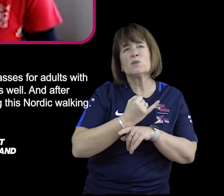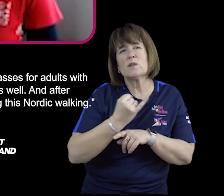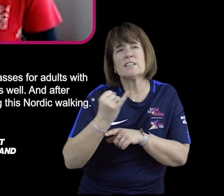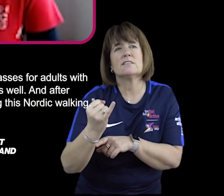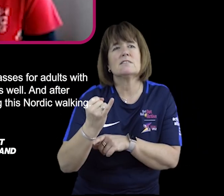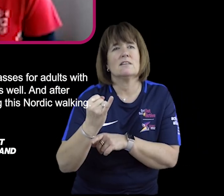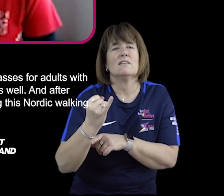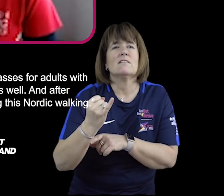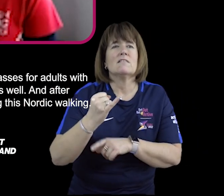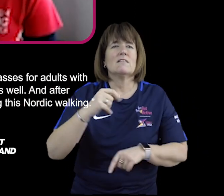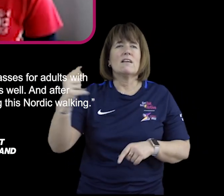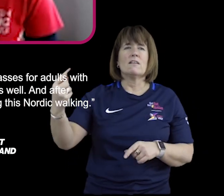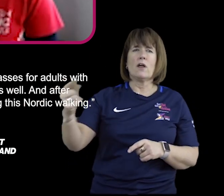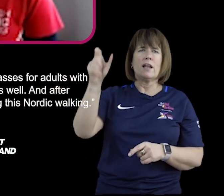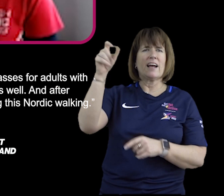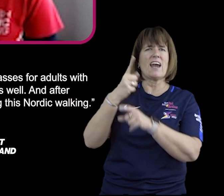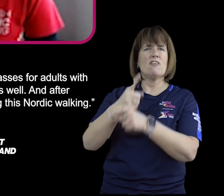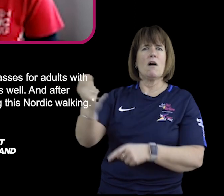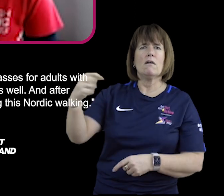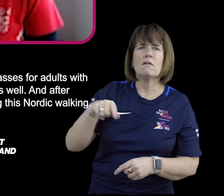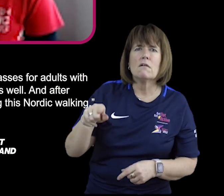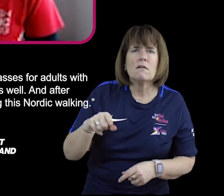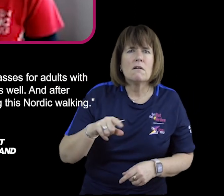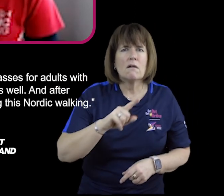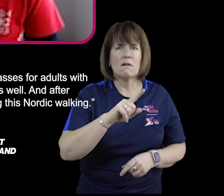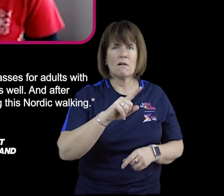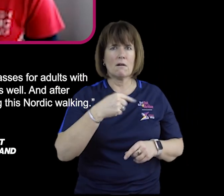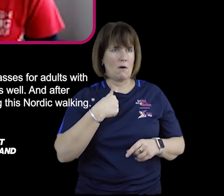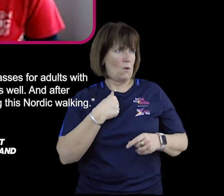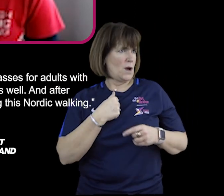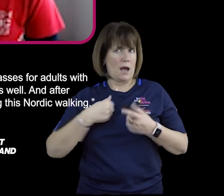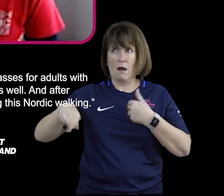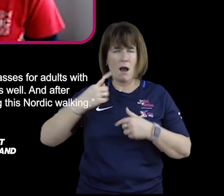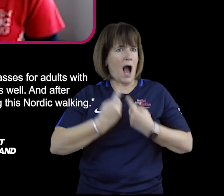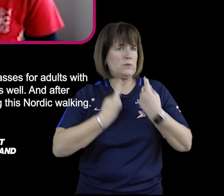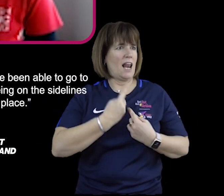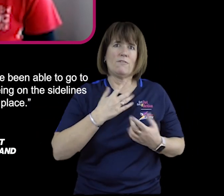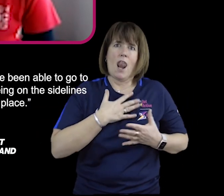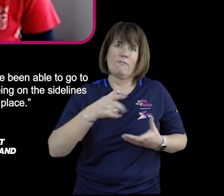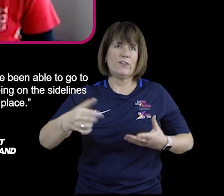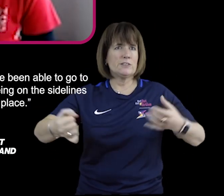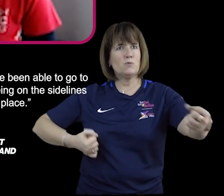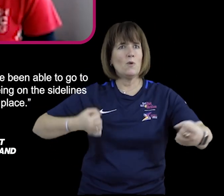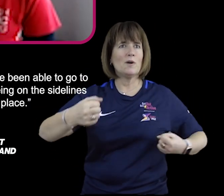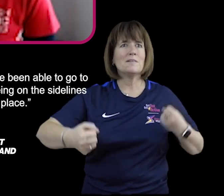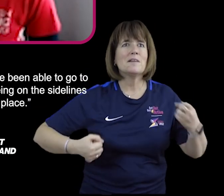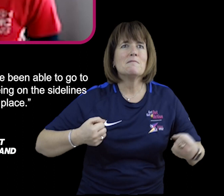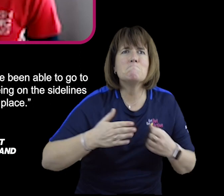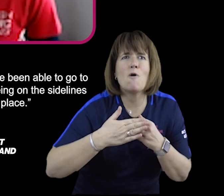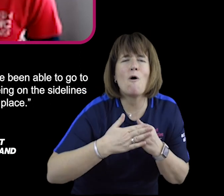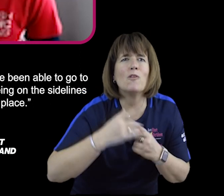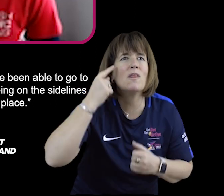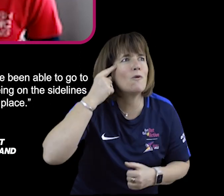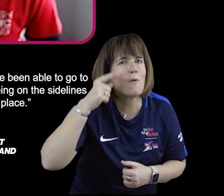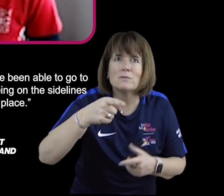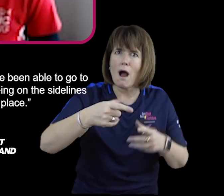after about 6 weeks, the carers came to me and they said, do you know what? We're loving this. Nordic Walking, there's more to it than we thought. We're getting a lot